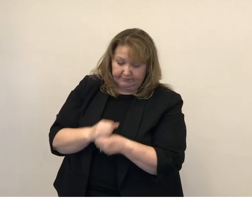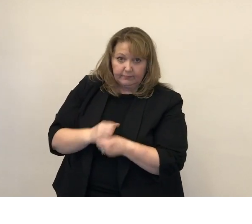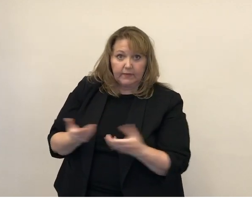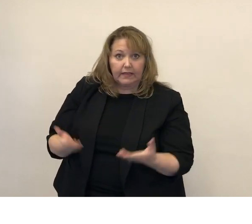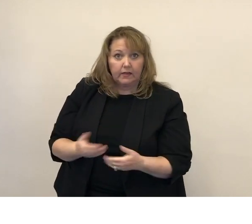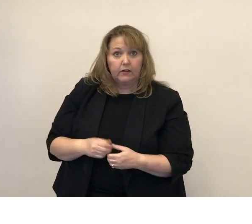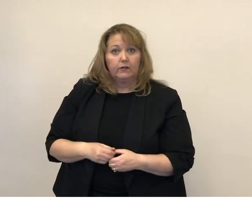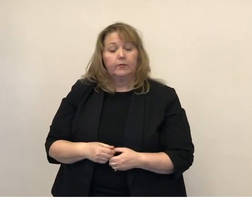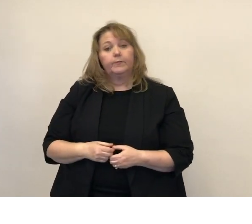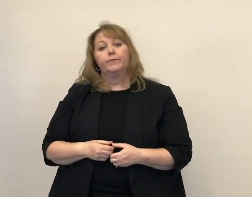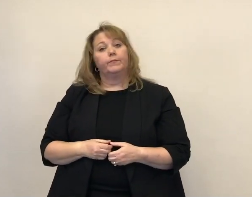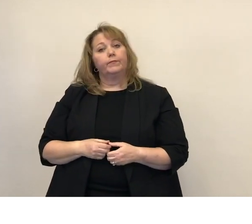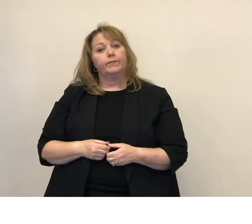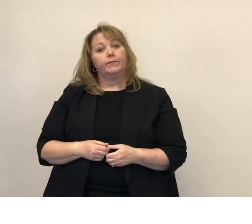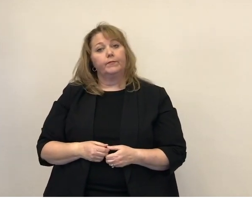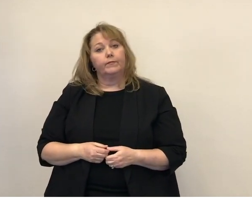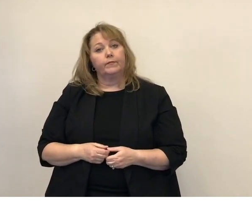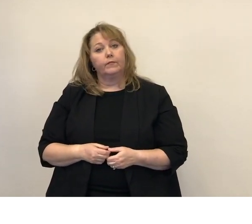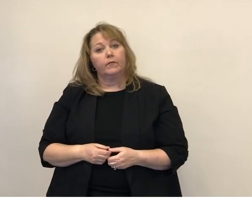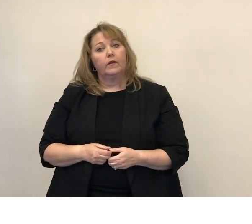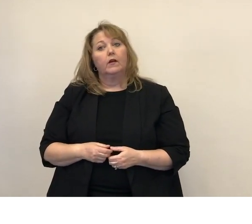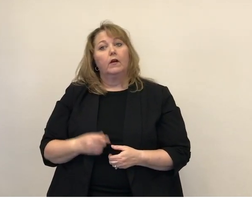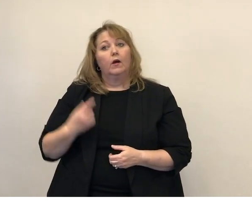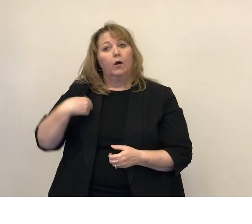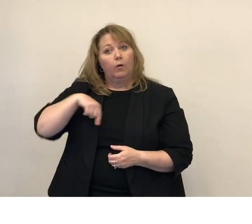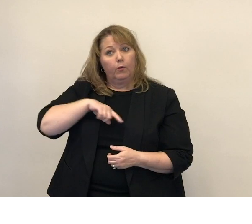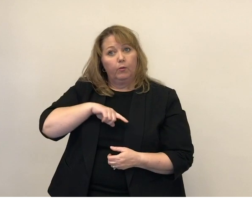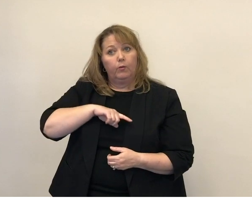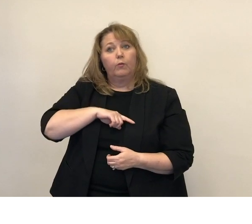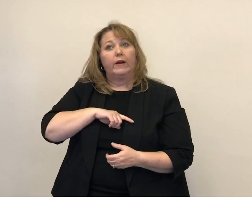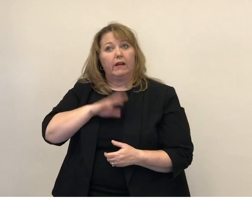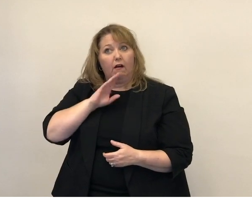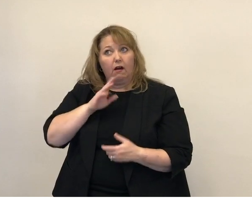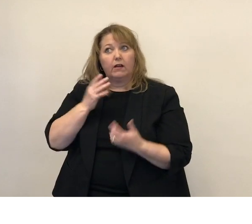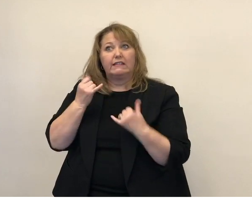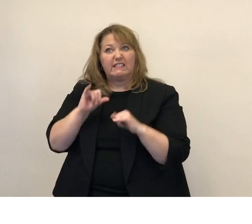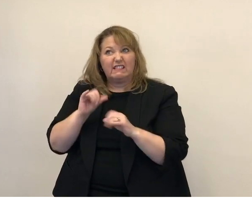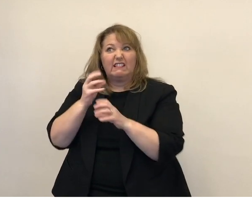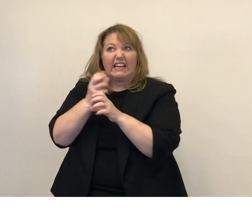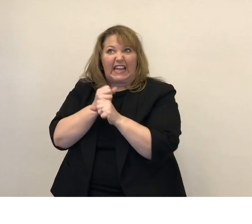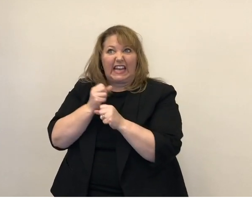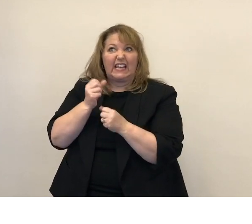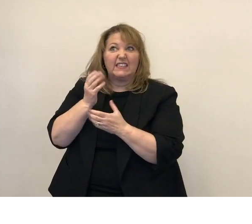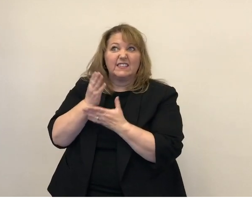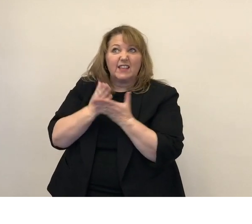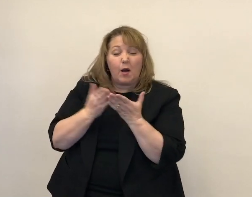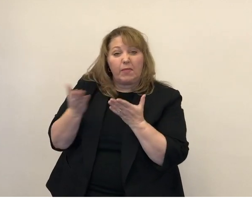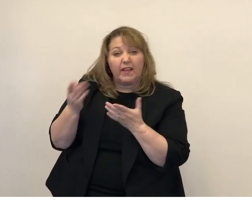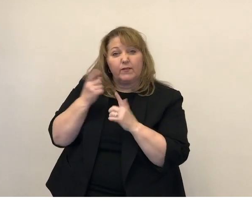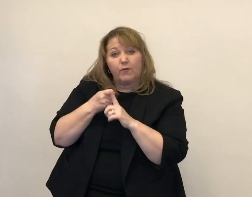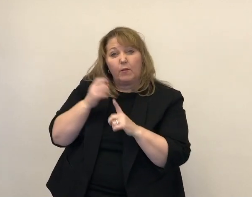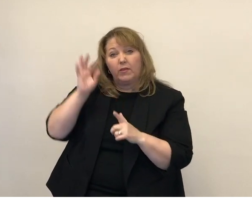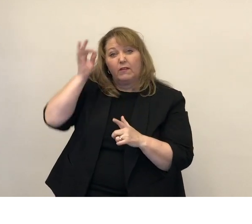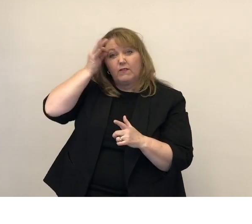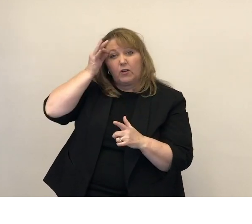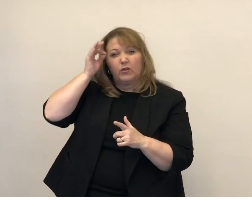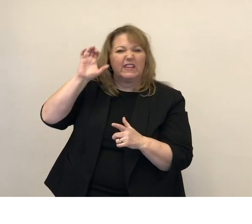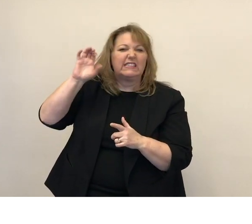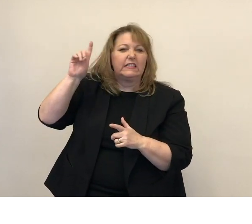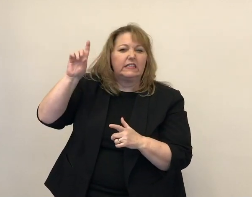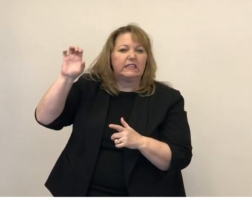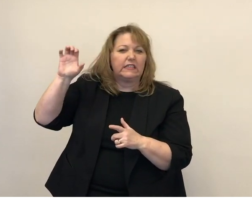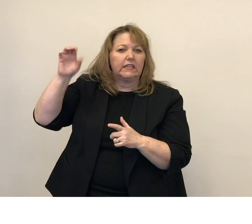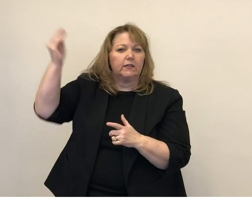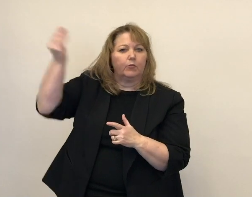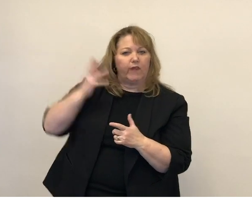brownie mix or the testing, we still continue to get that from the federal government, and that's been really helpful that the CDC has been able to